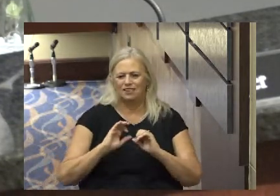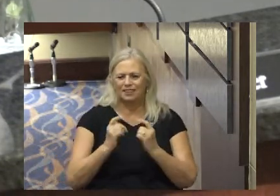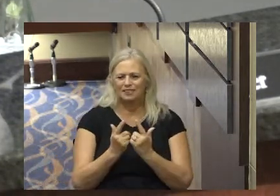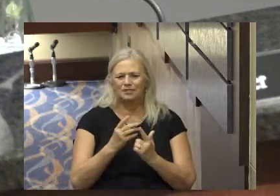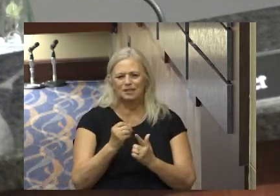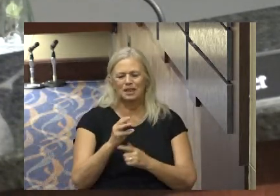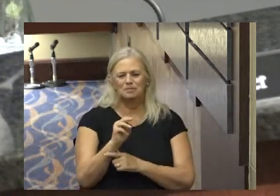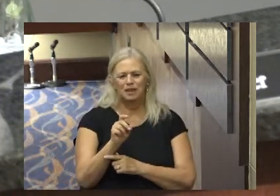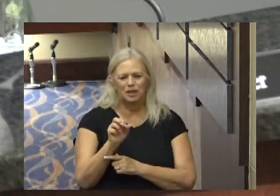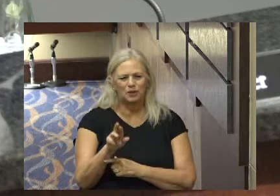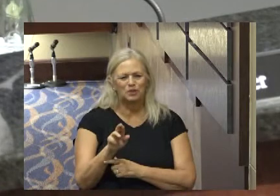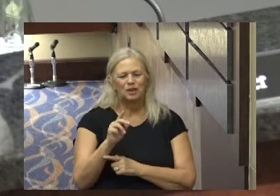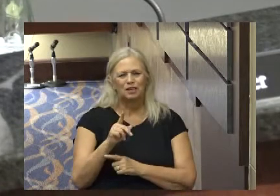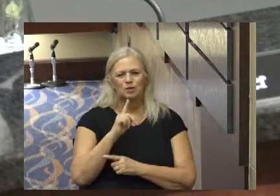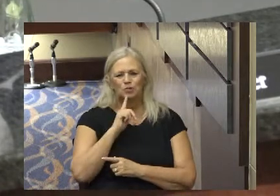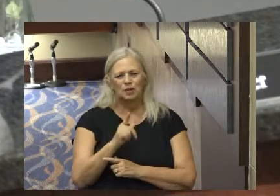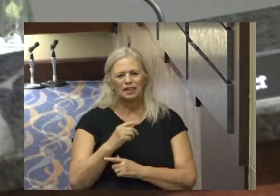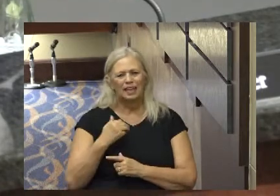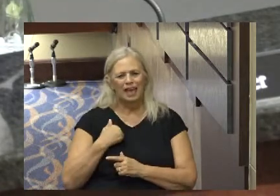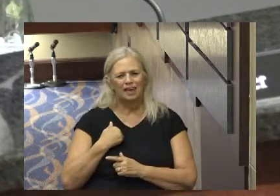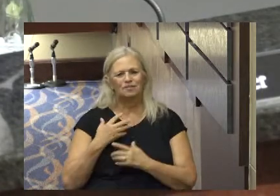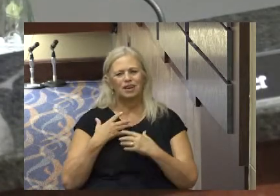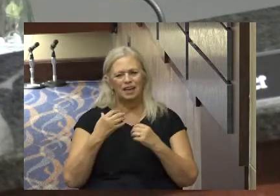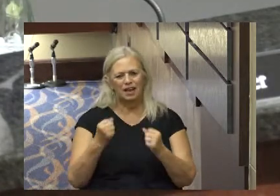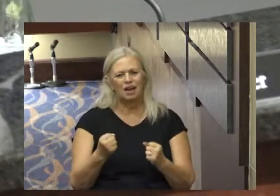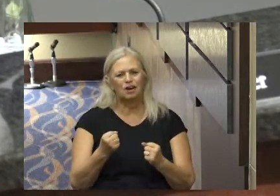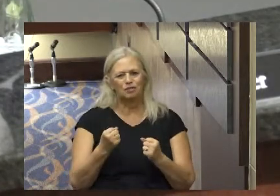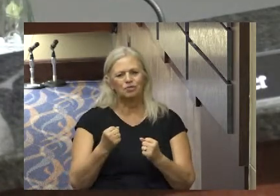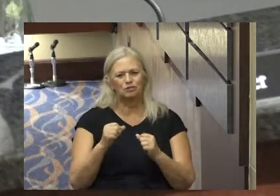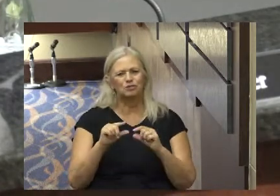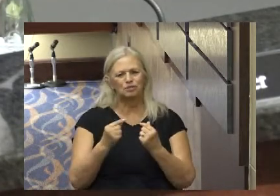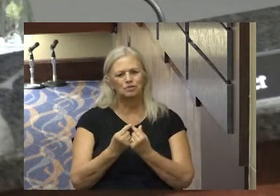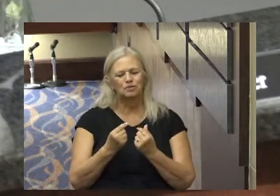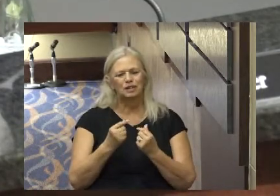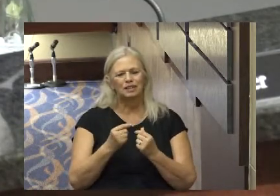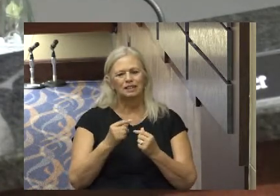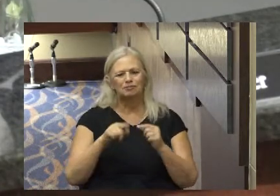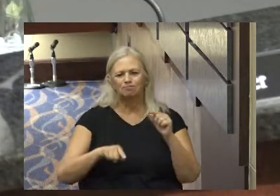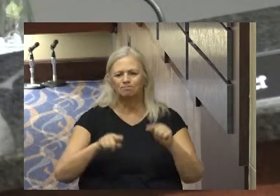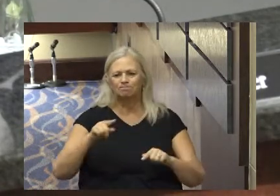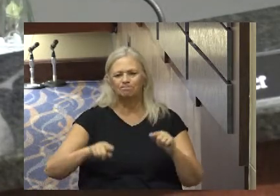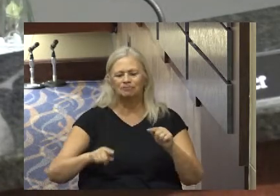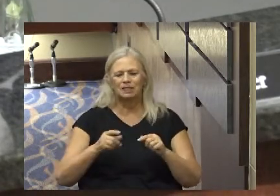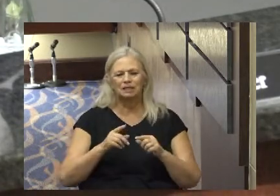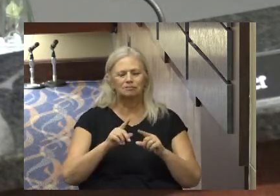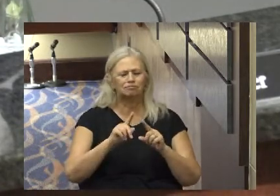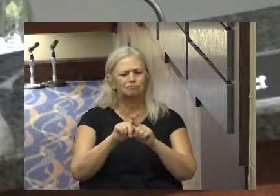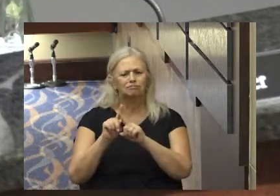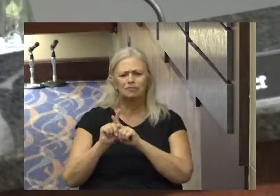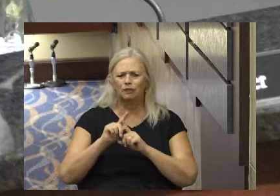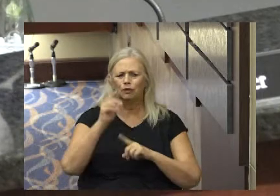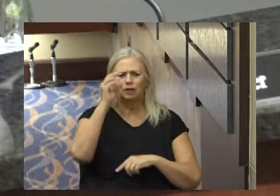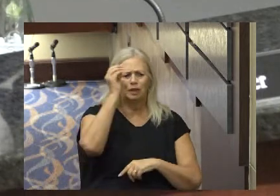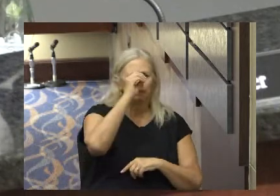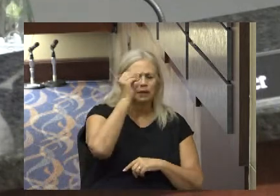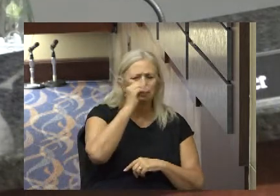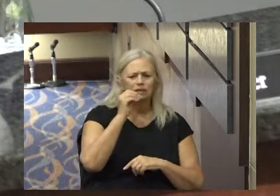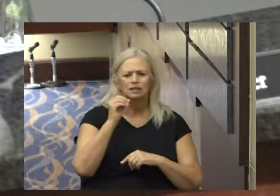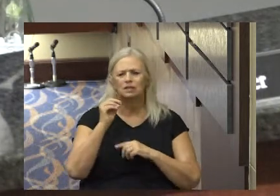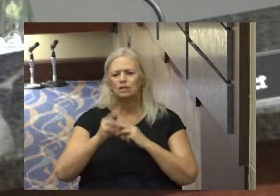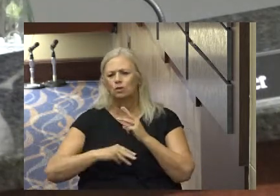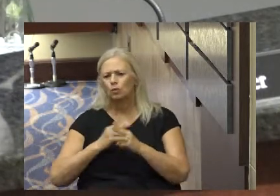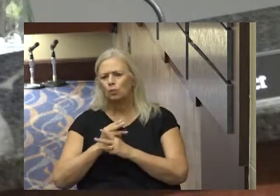have a really healthy dynamic, and part of that dynamic is having so many different opinions and worldviews